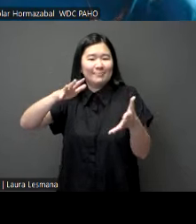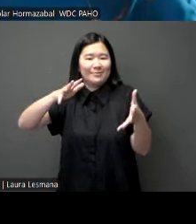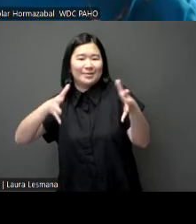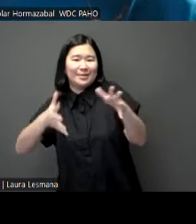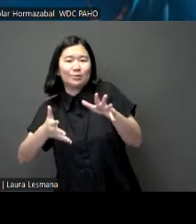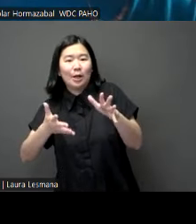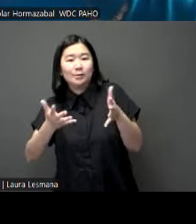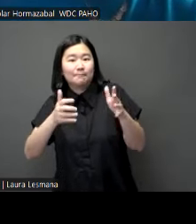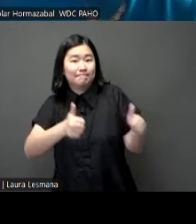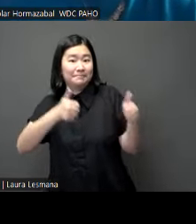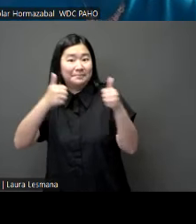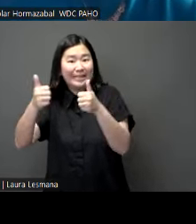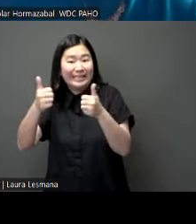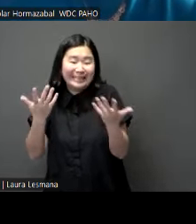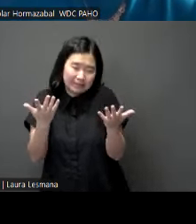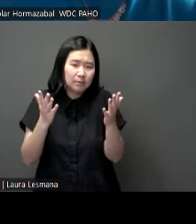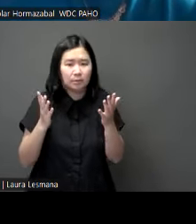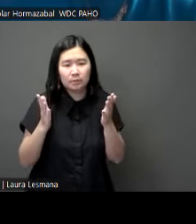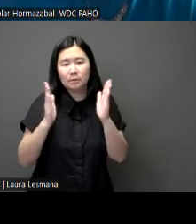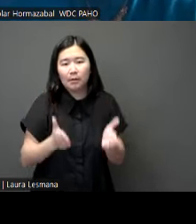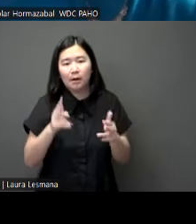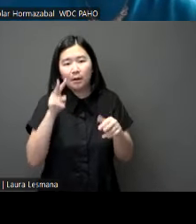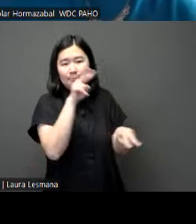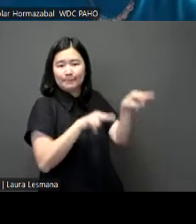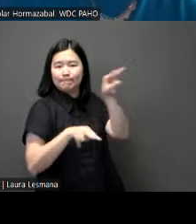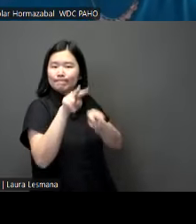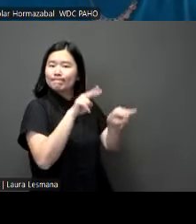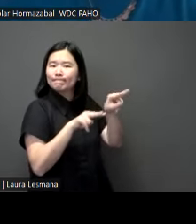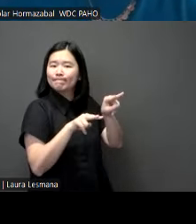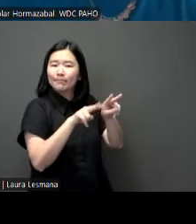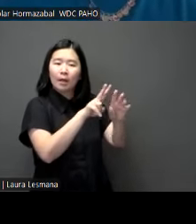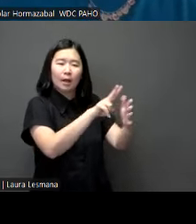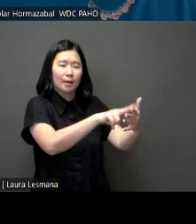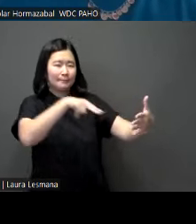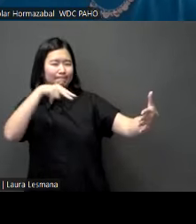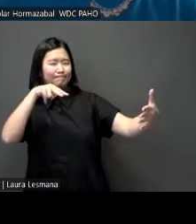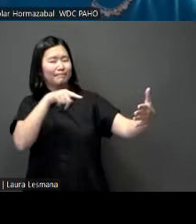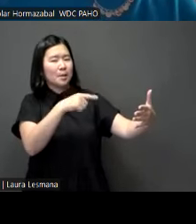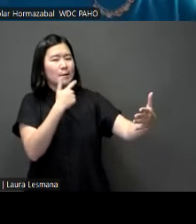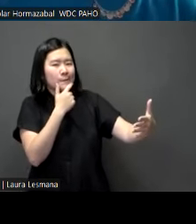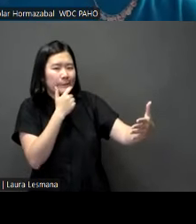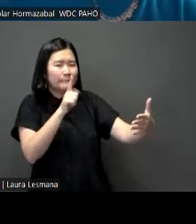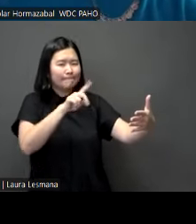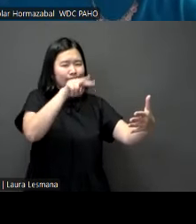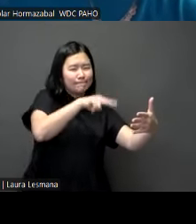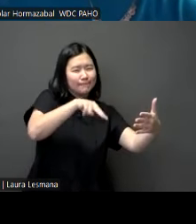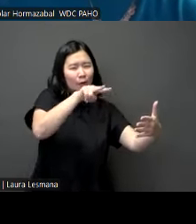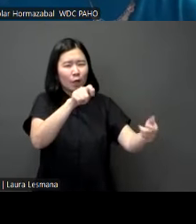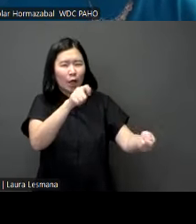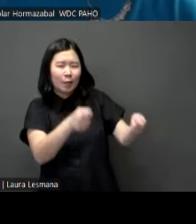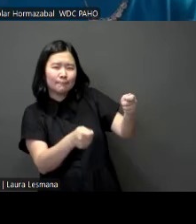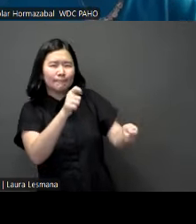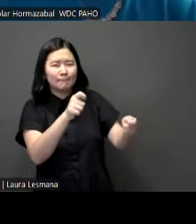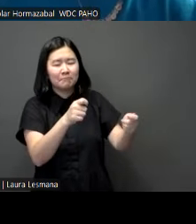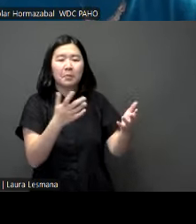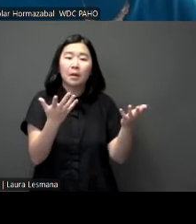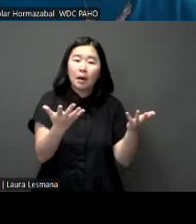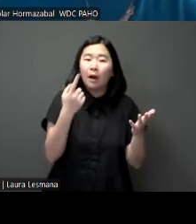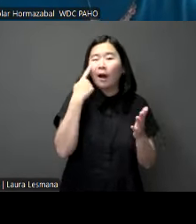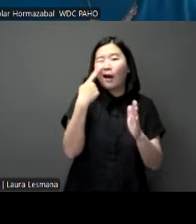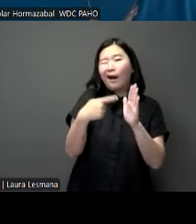for instance, and we looked at discrimination and stigma and how this marks certain results in these programs,